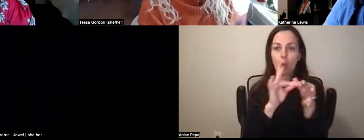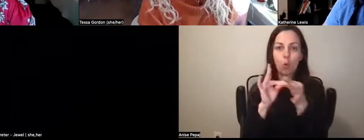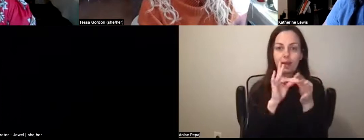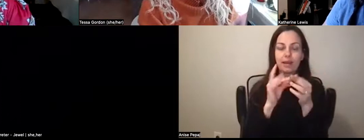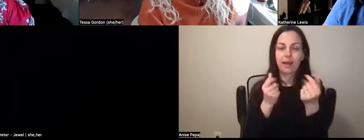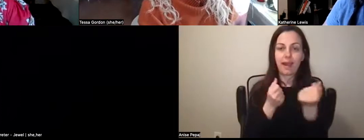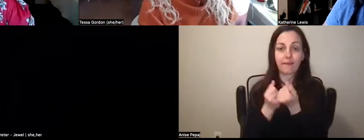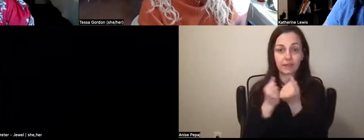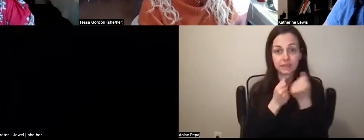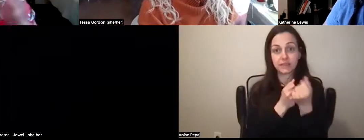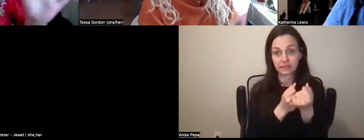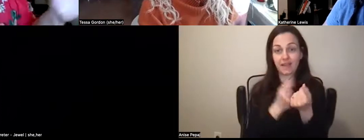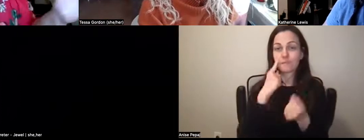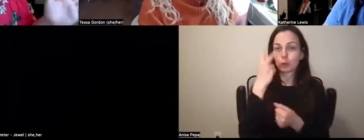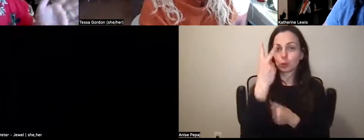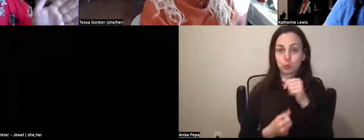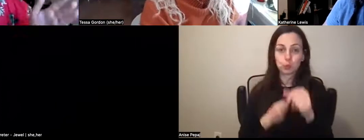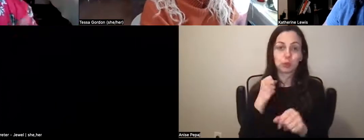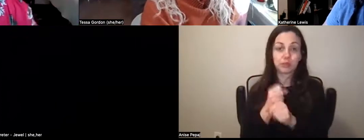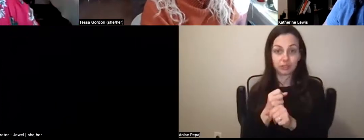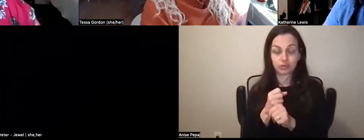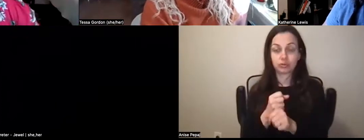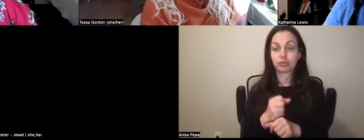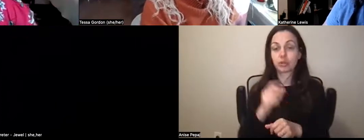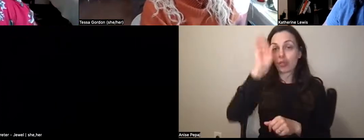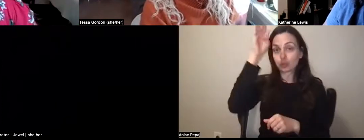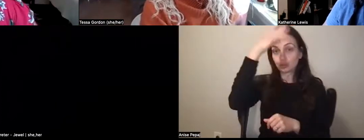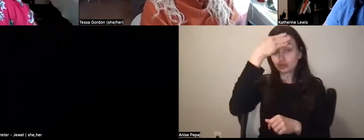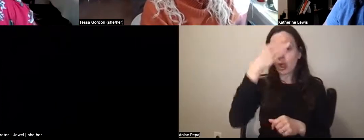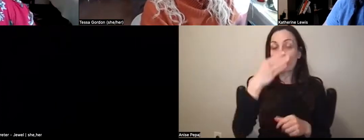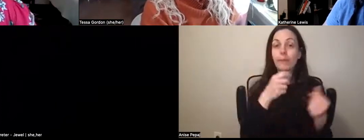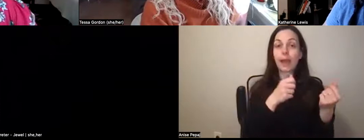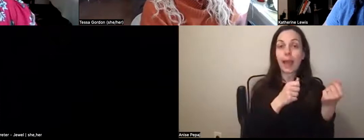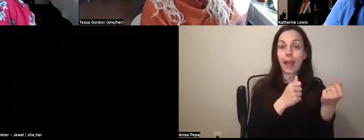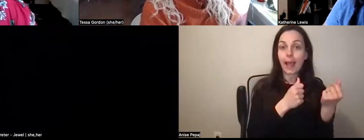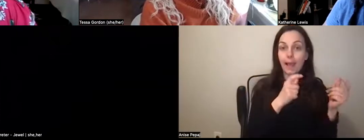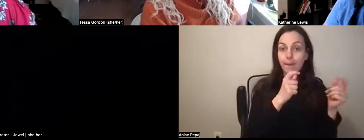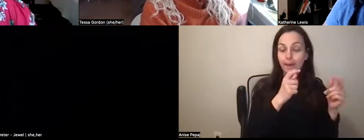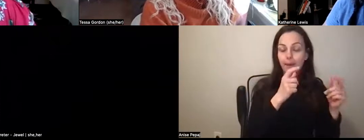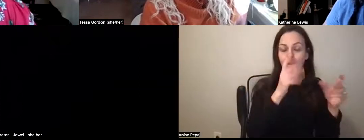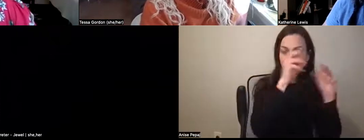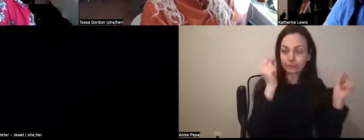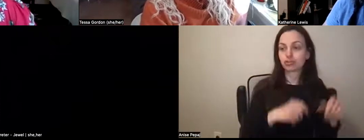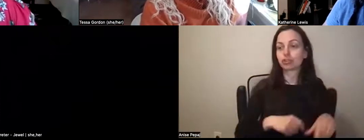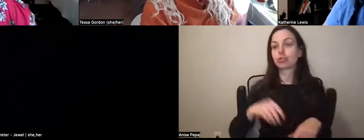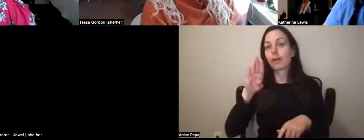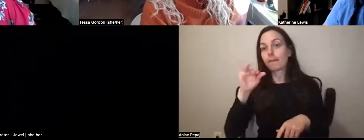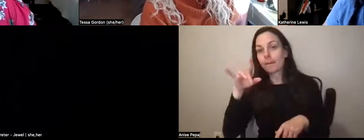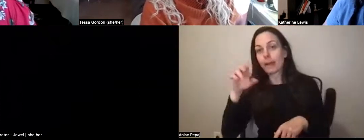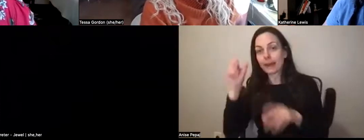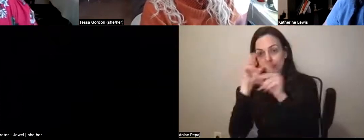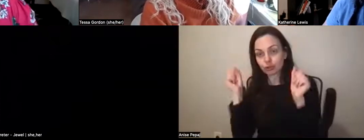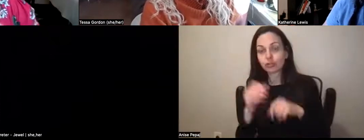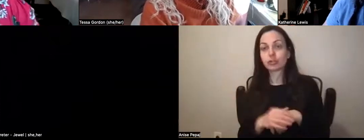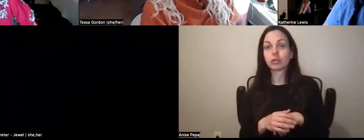issue for 2 years, right? Trump administration, Biden administration. If we had one policy ask that every